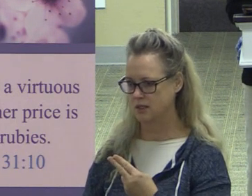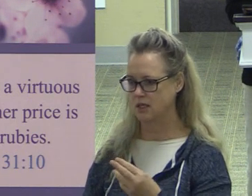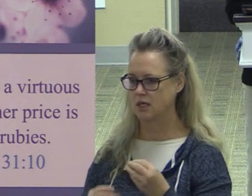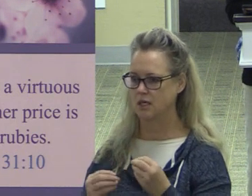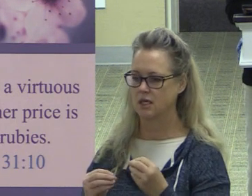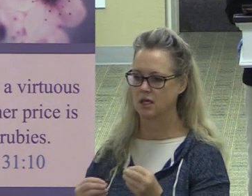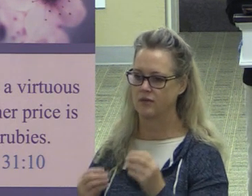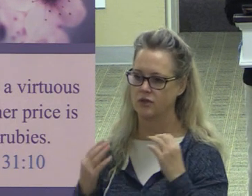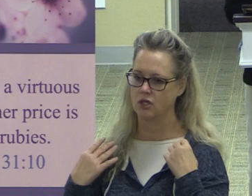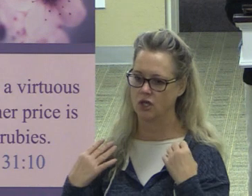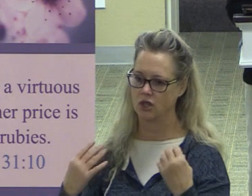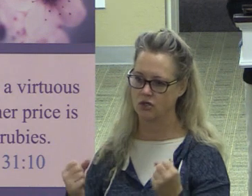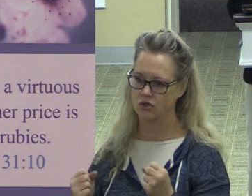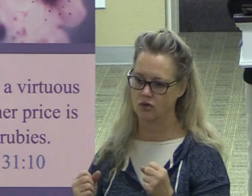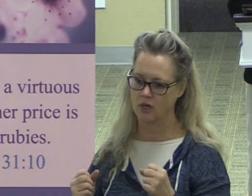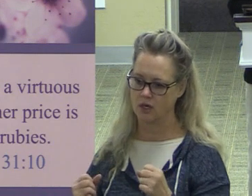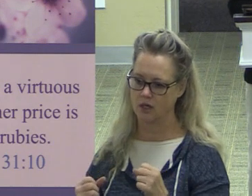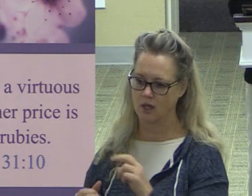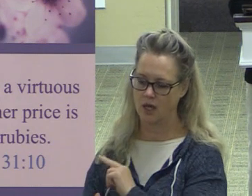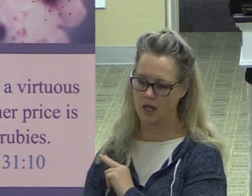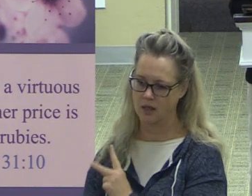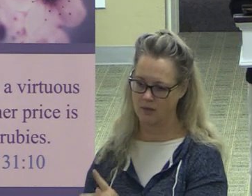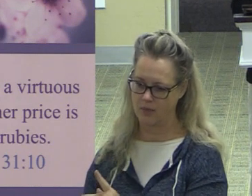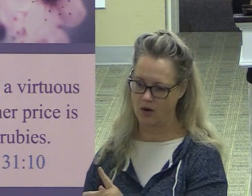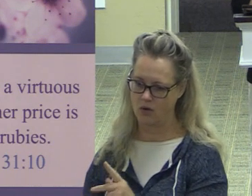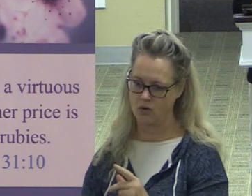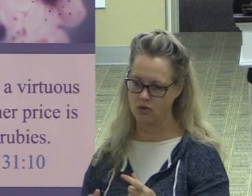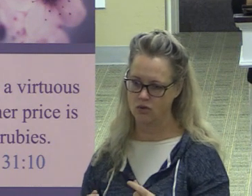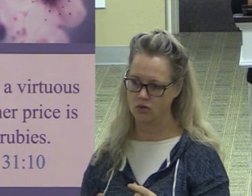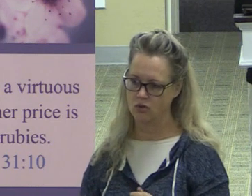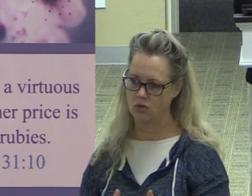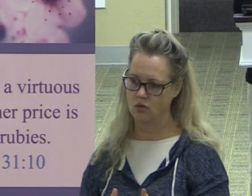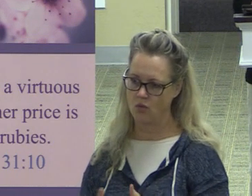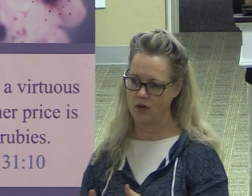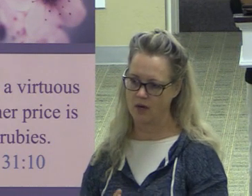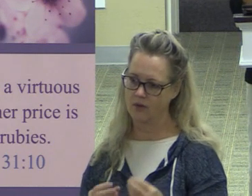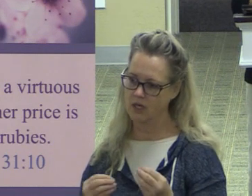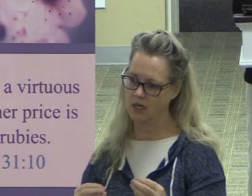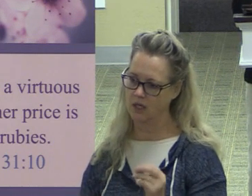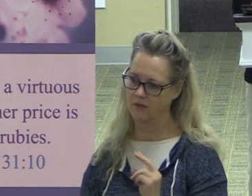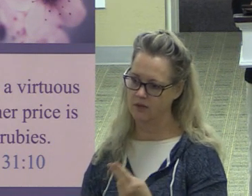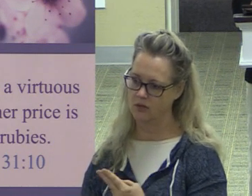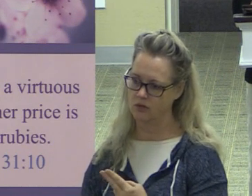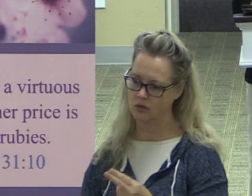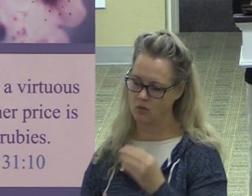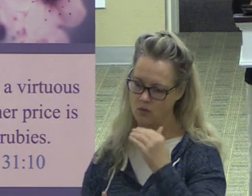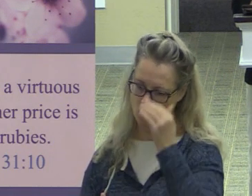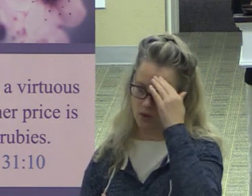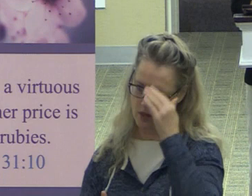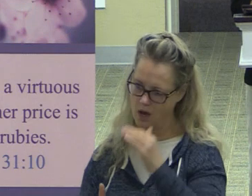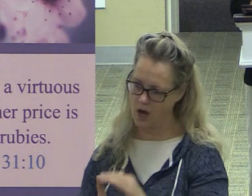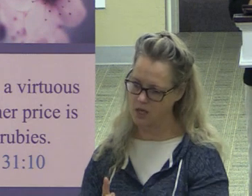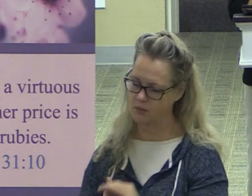power, everything to do what we need to do with our children, with our husbands, with all the relationships in our lives, with our